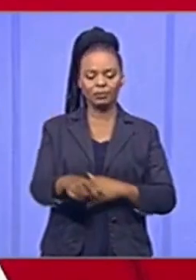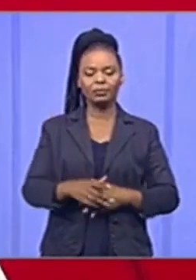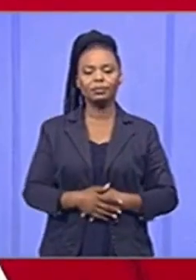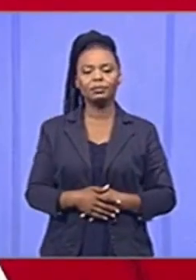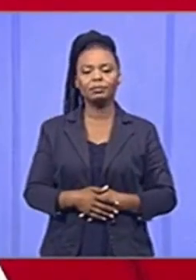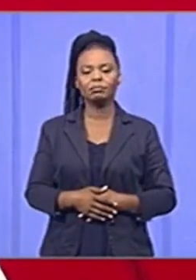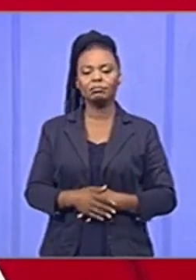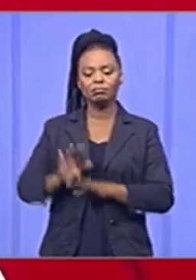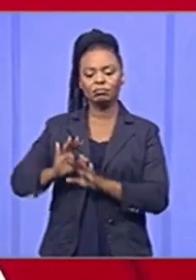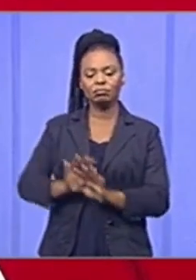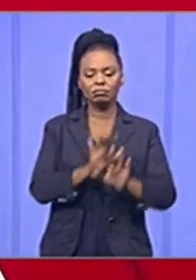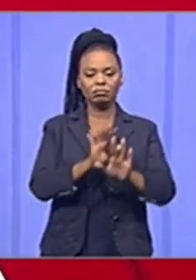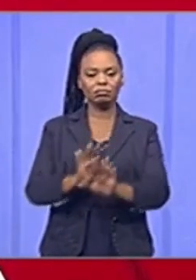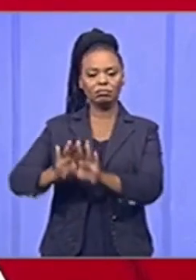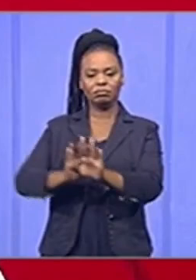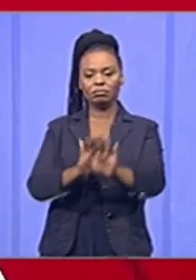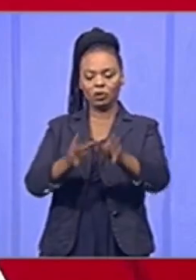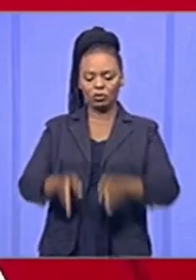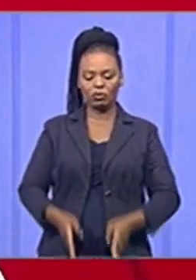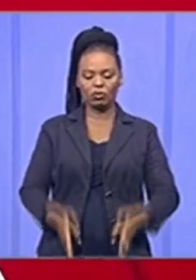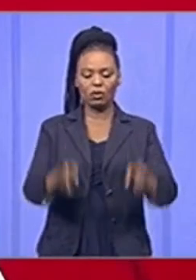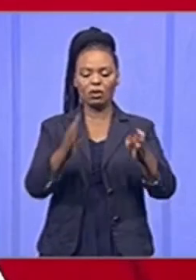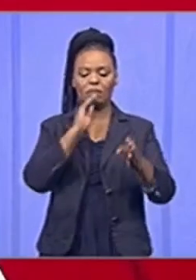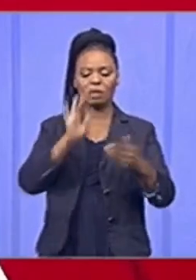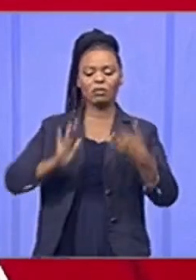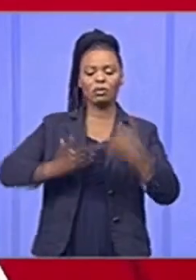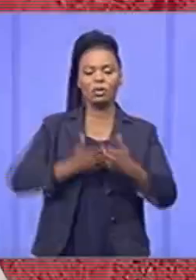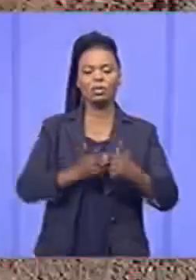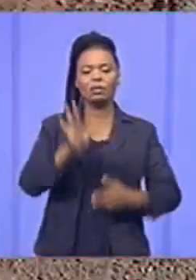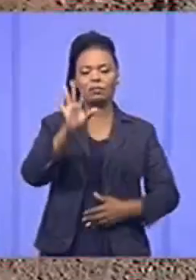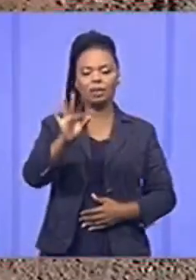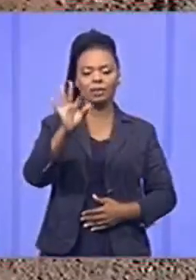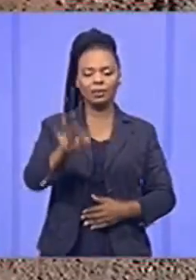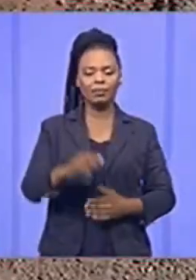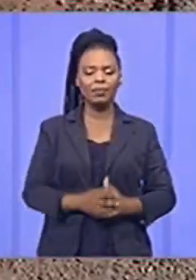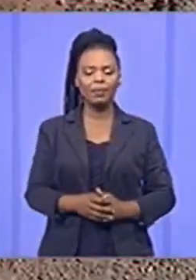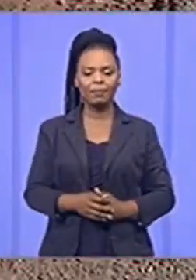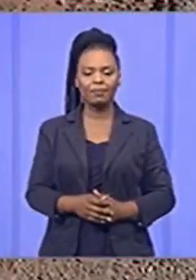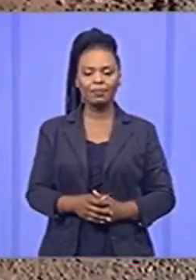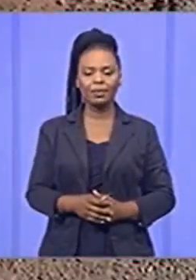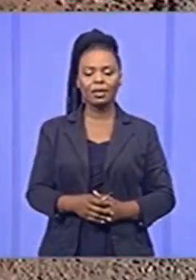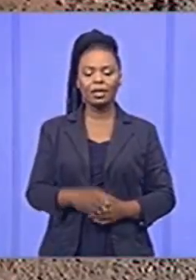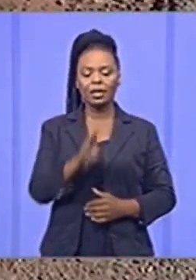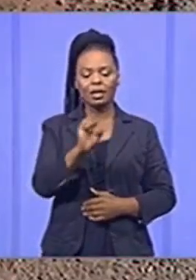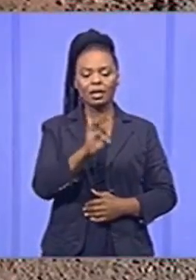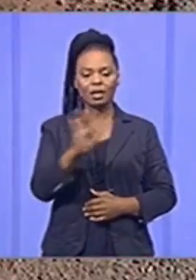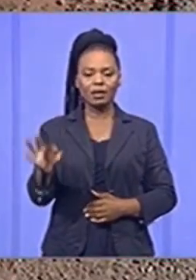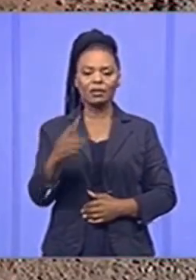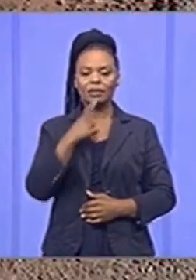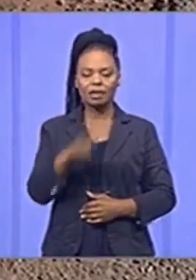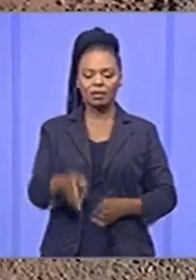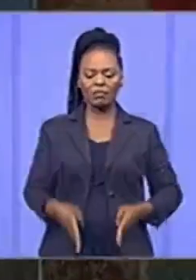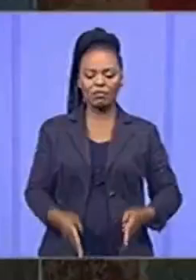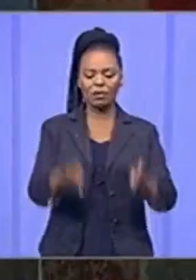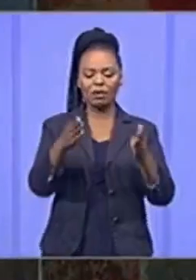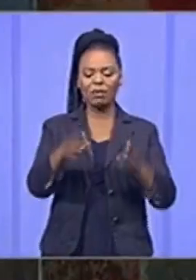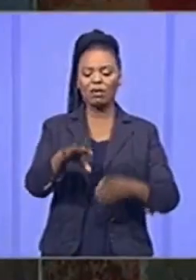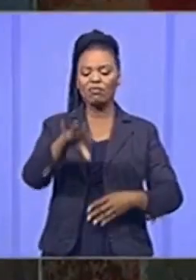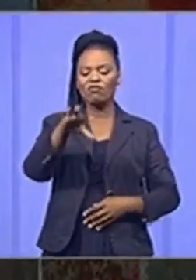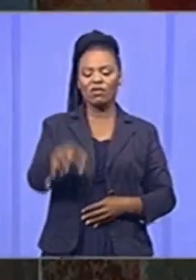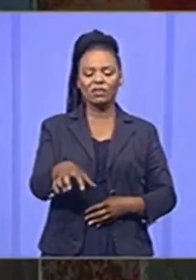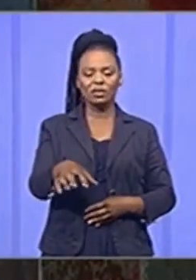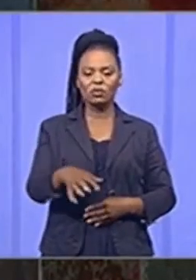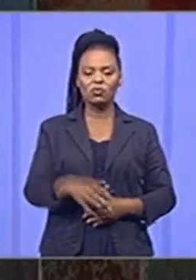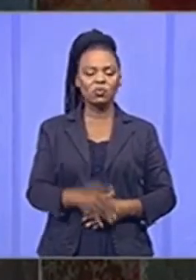and we'll make sure that we close those roads on Monday. Lekoko le ngongoregela le ditsela tsa province le seemo